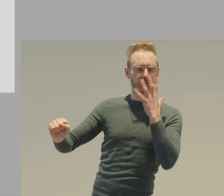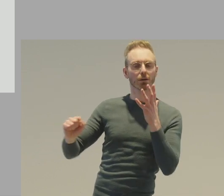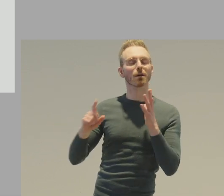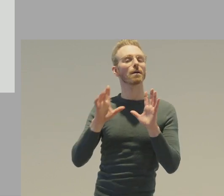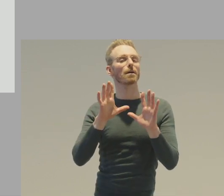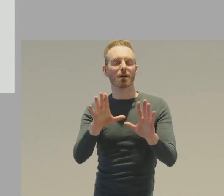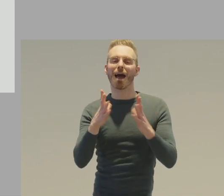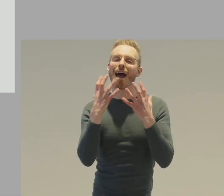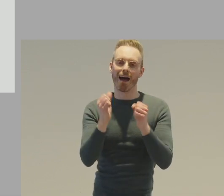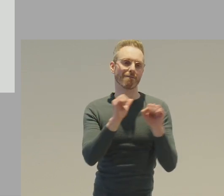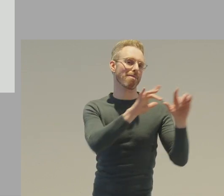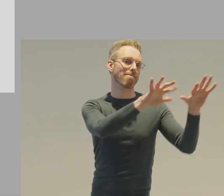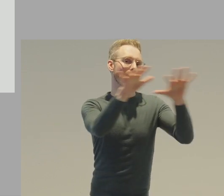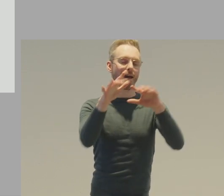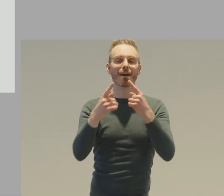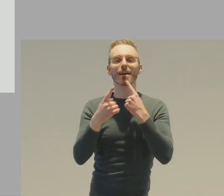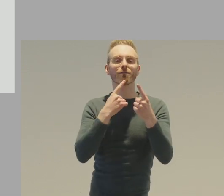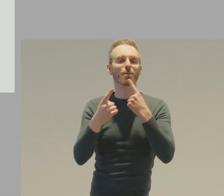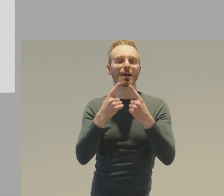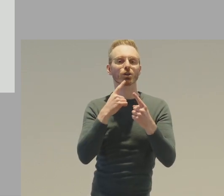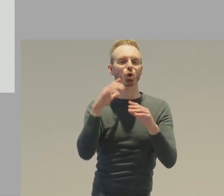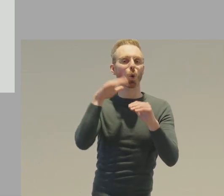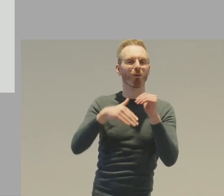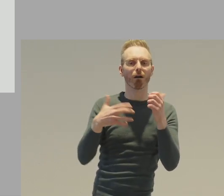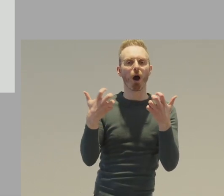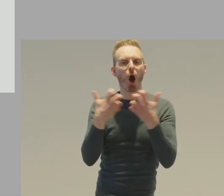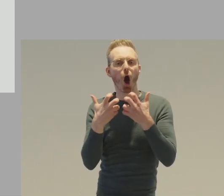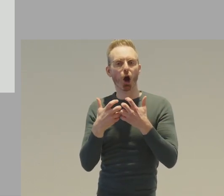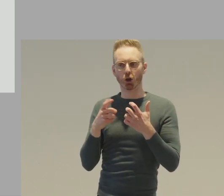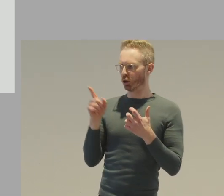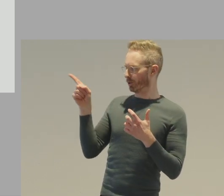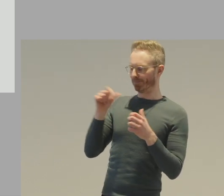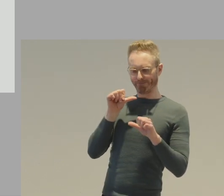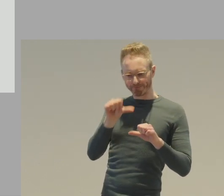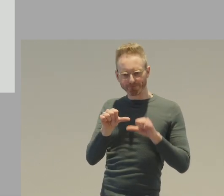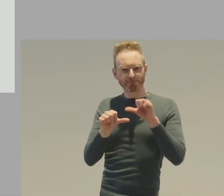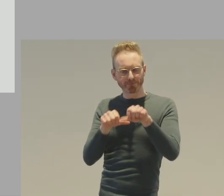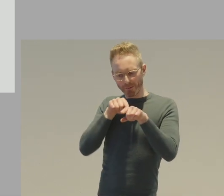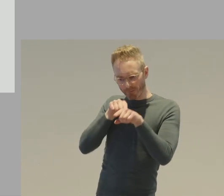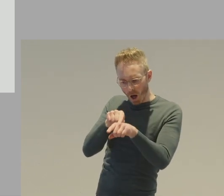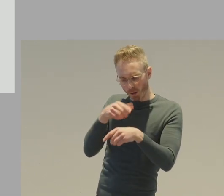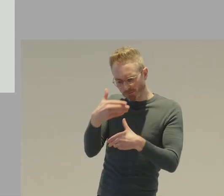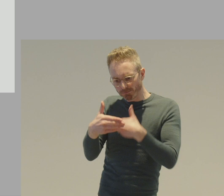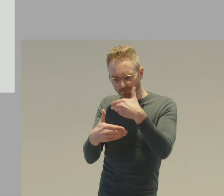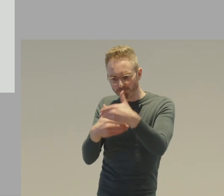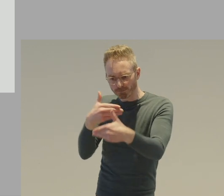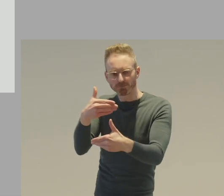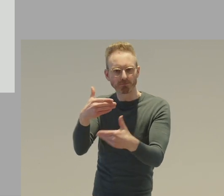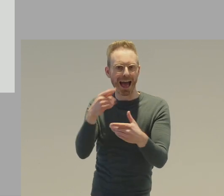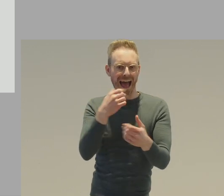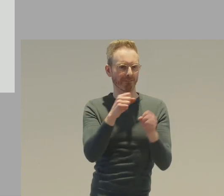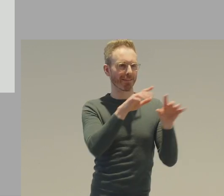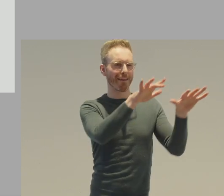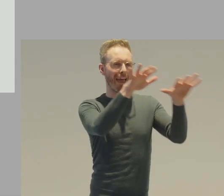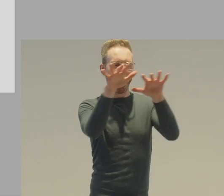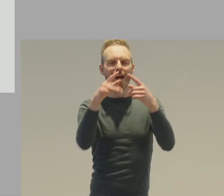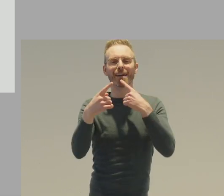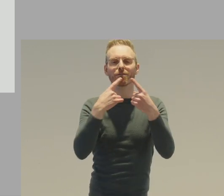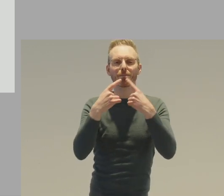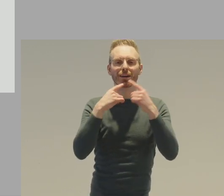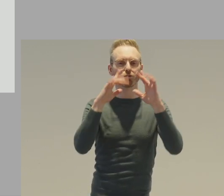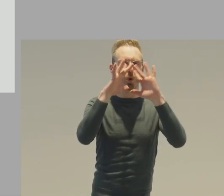A lot of us are trying and sometimes failing to do this, but a lot of us are trying. So go and ask around, look online, persevere. I would encourage you